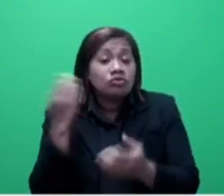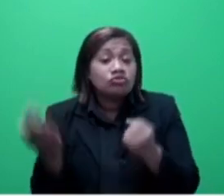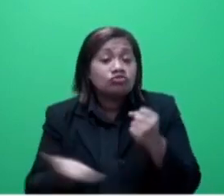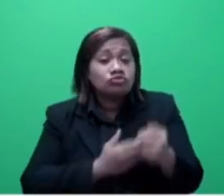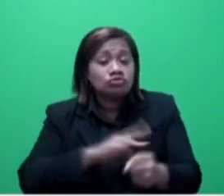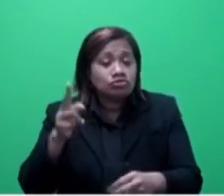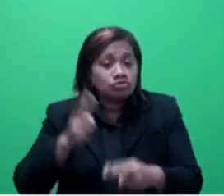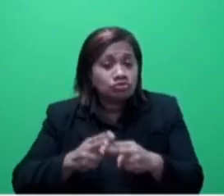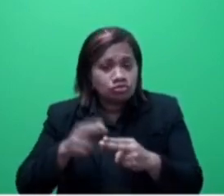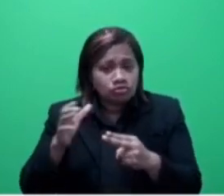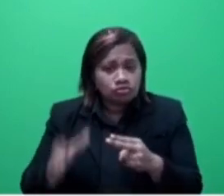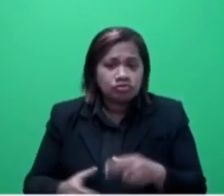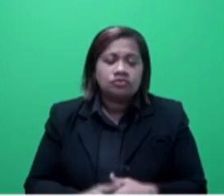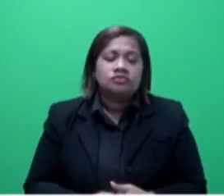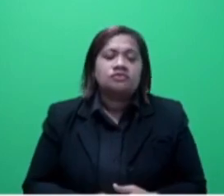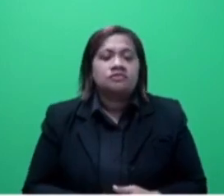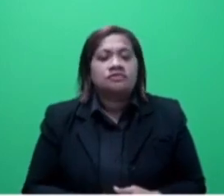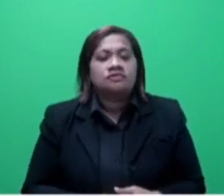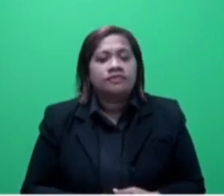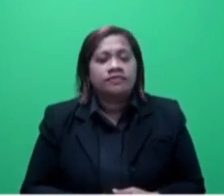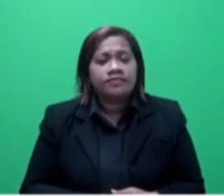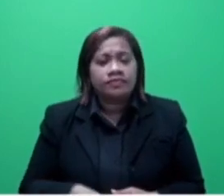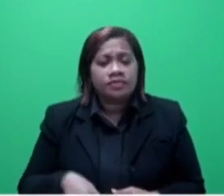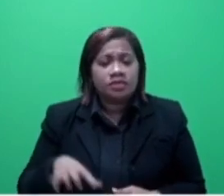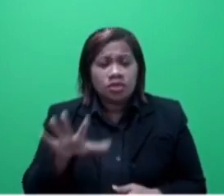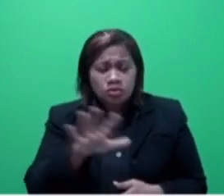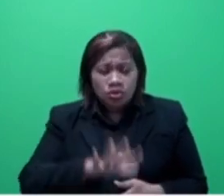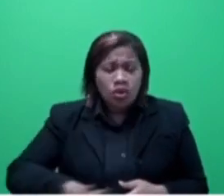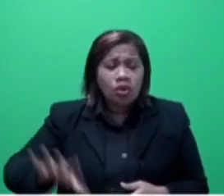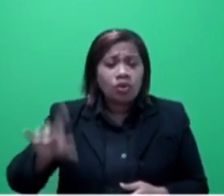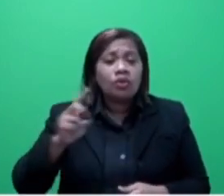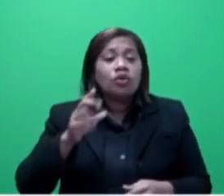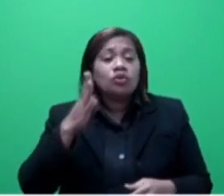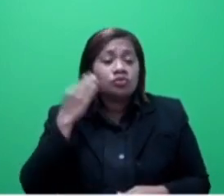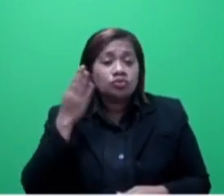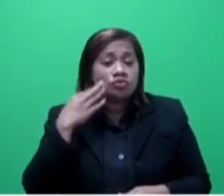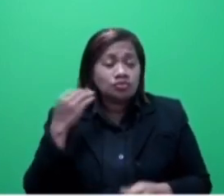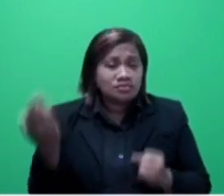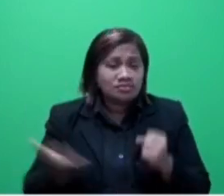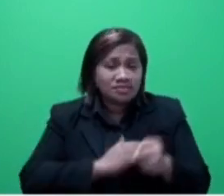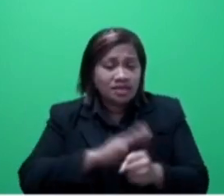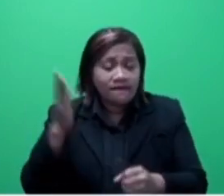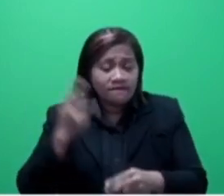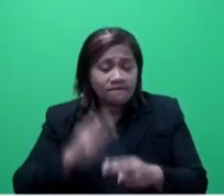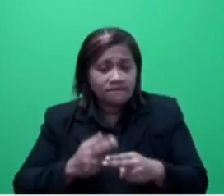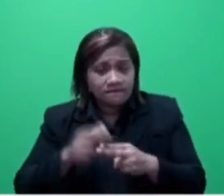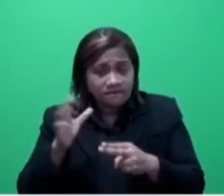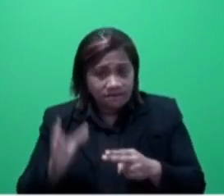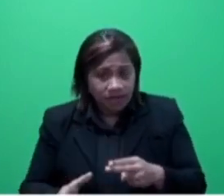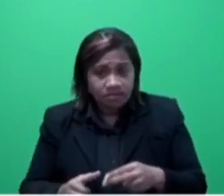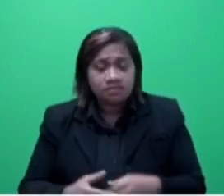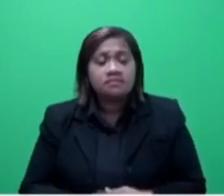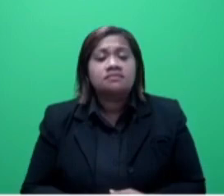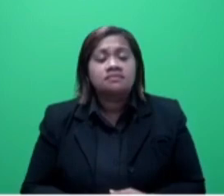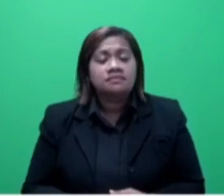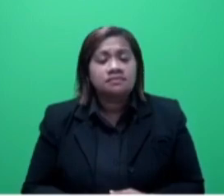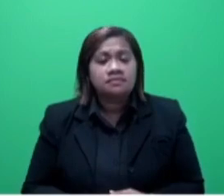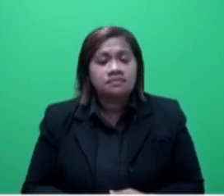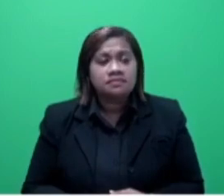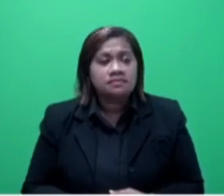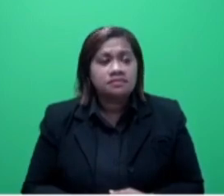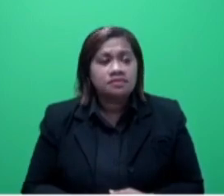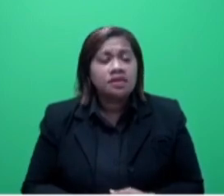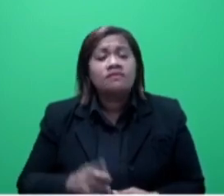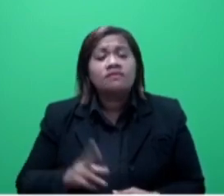not some small feat, sir. And this is all sugarcane farmer cooperatives for mechanization. And that is for